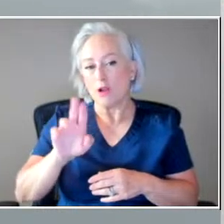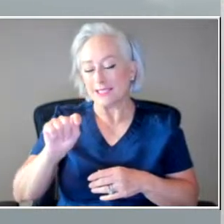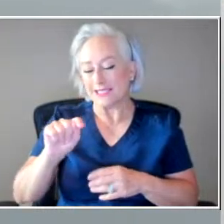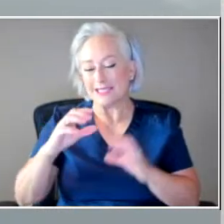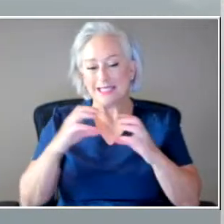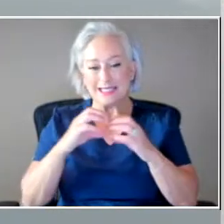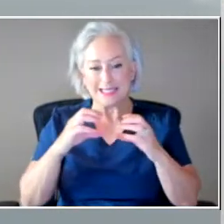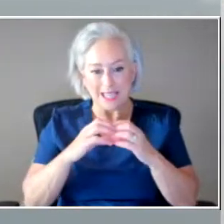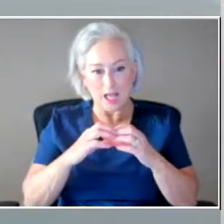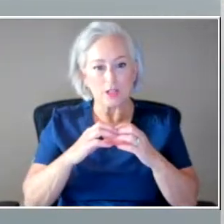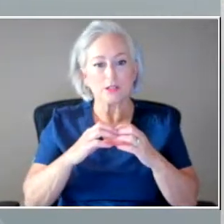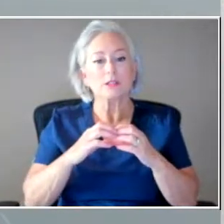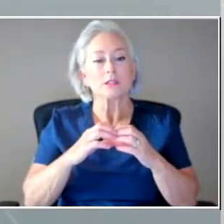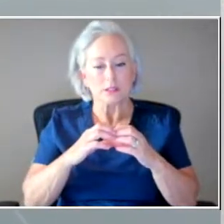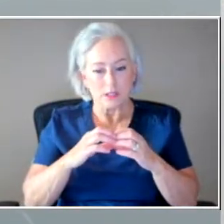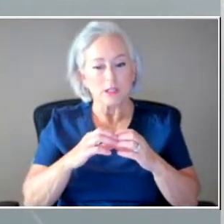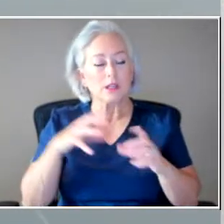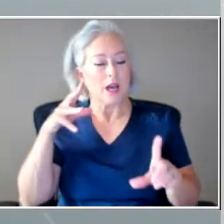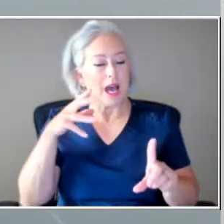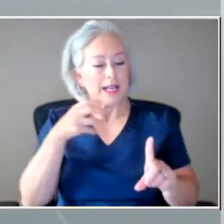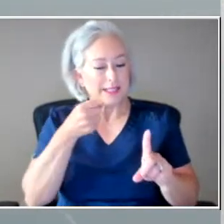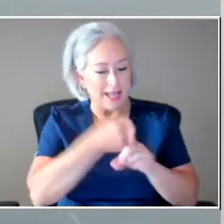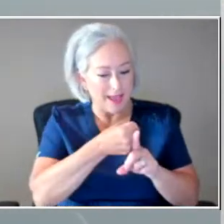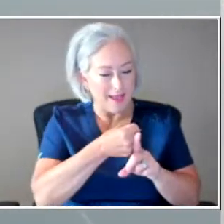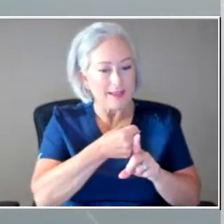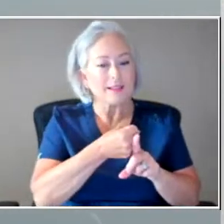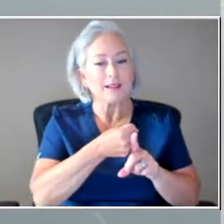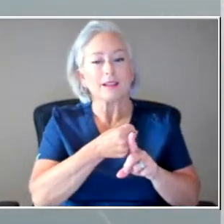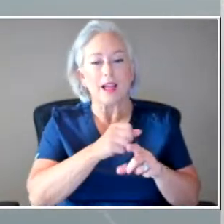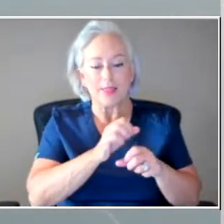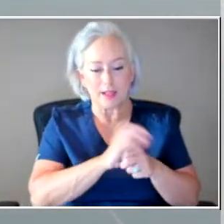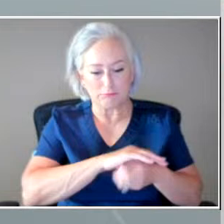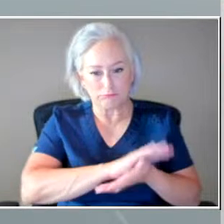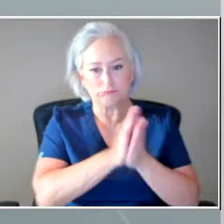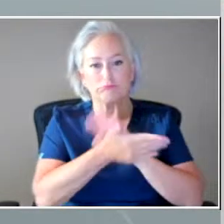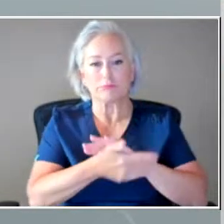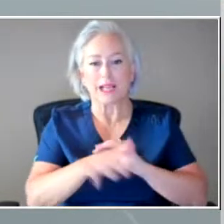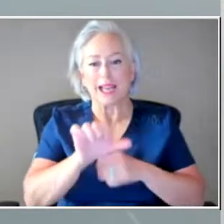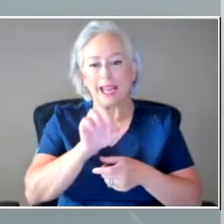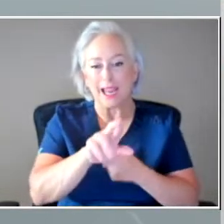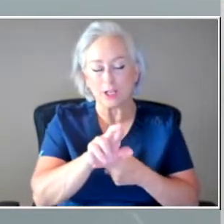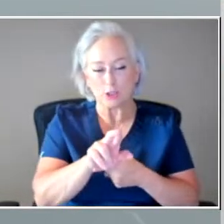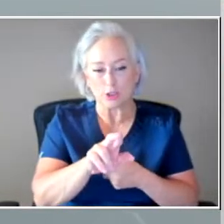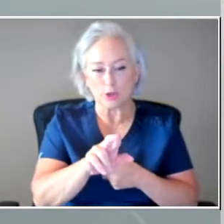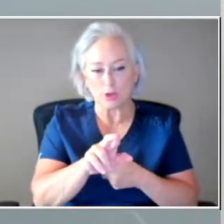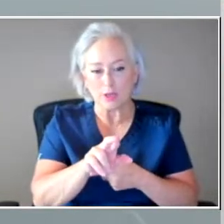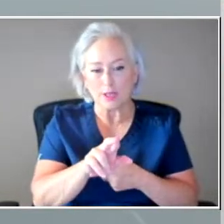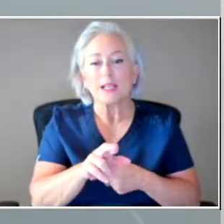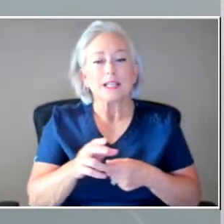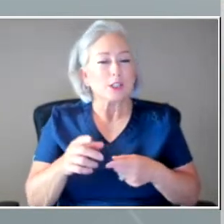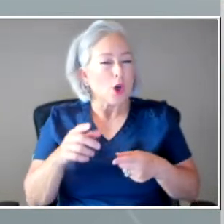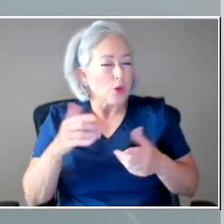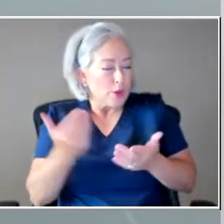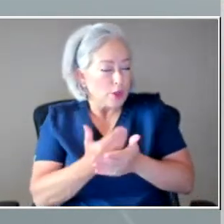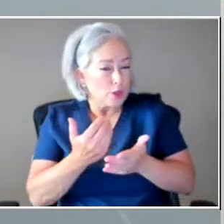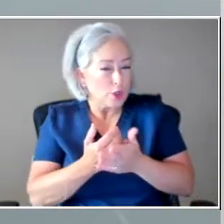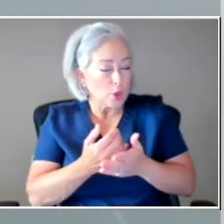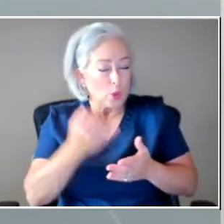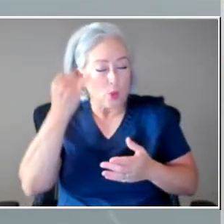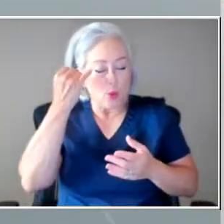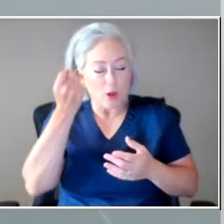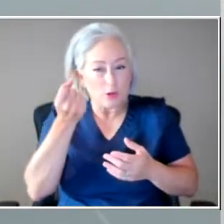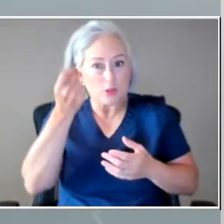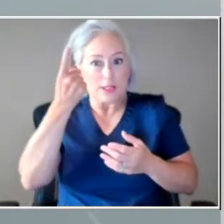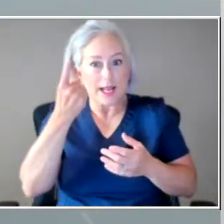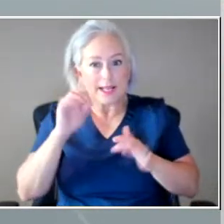stealth and hide out from the immune system. And so with CAR T-cell therapy, with that understanding, that new understanding of how the immune system works